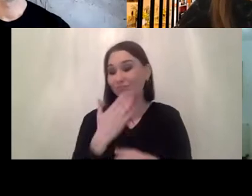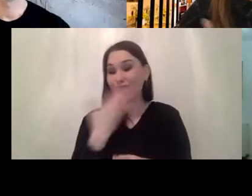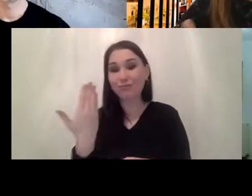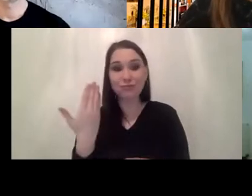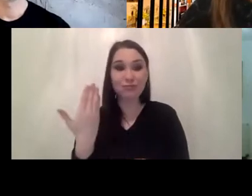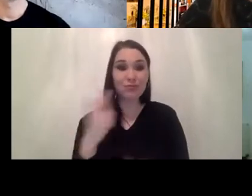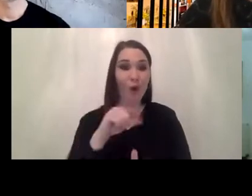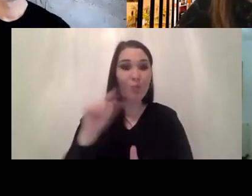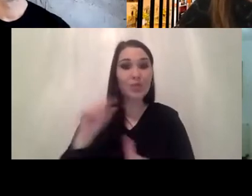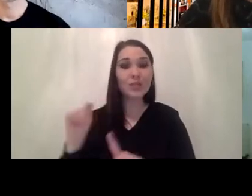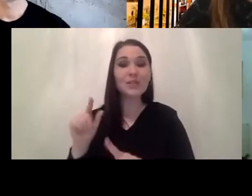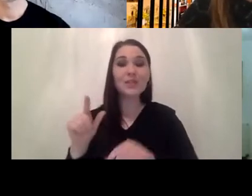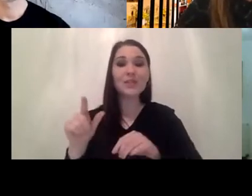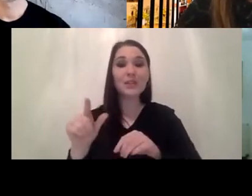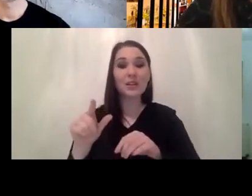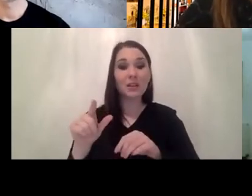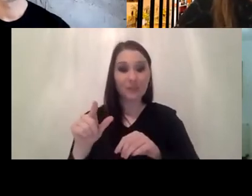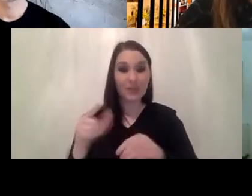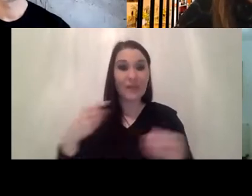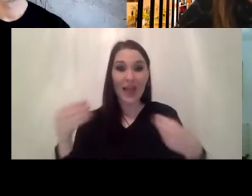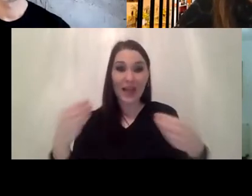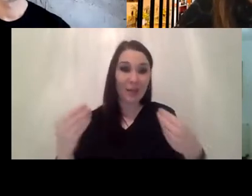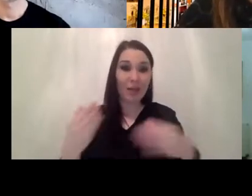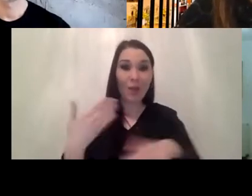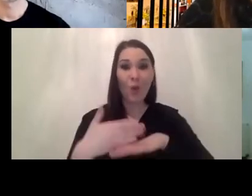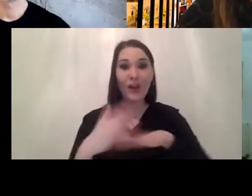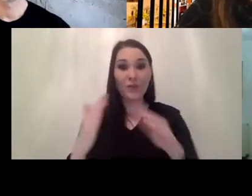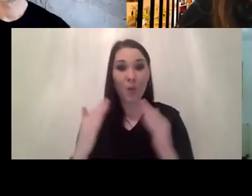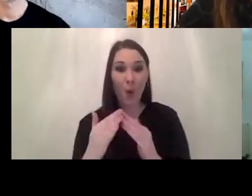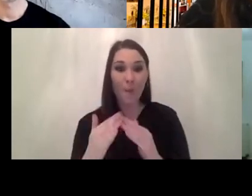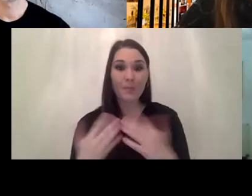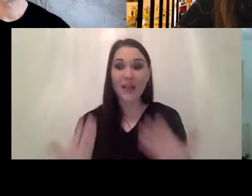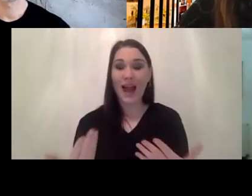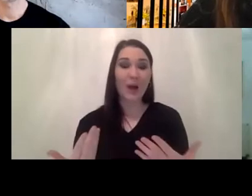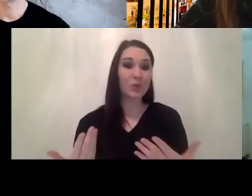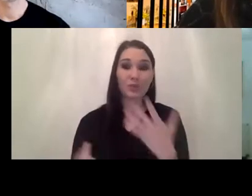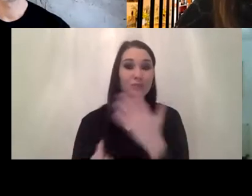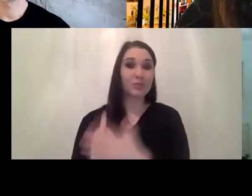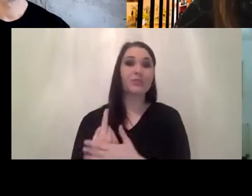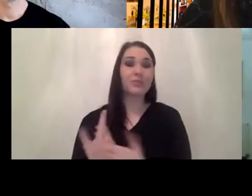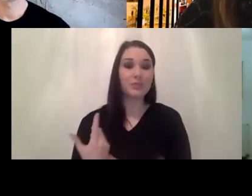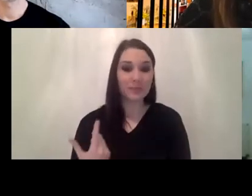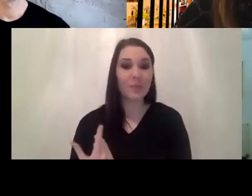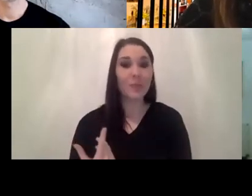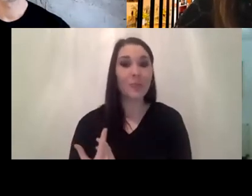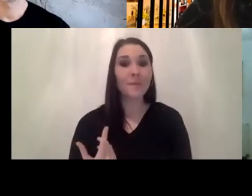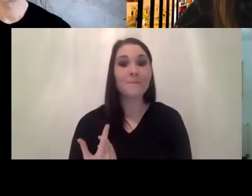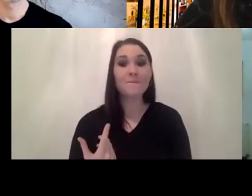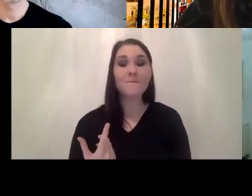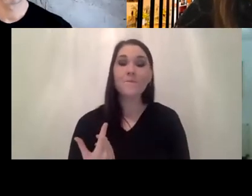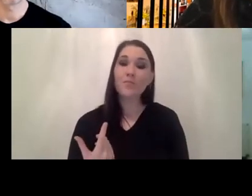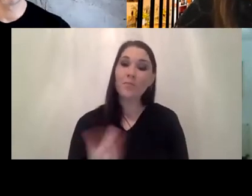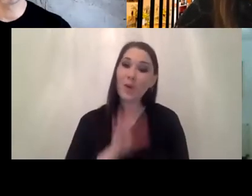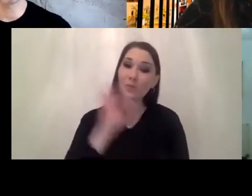started becoming more flexible, so just basically by force. How about you, David? How was